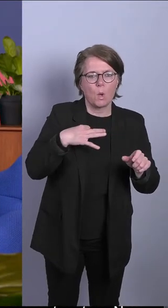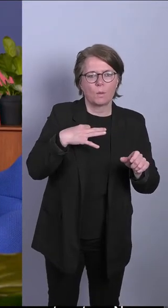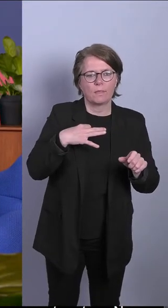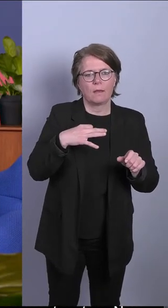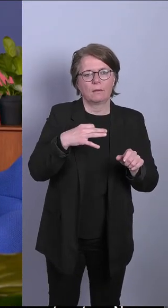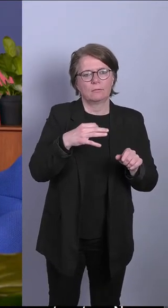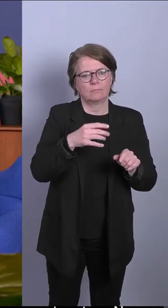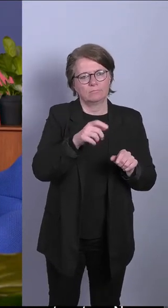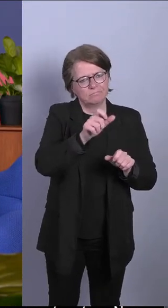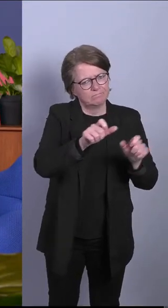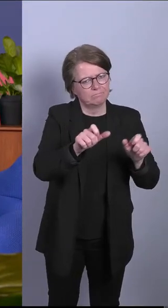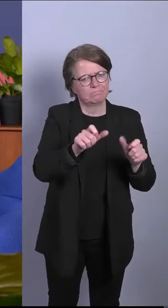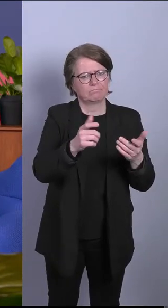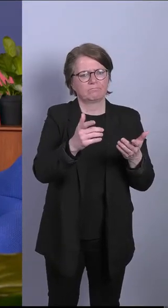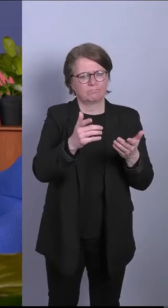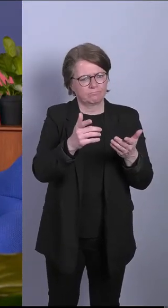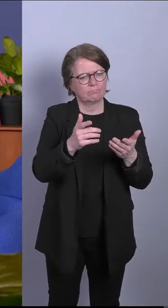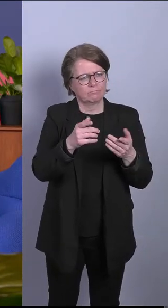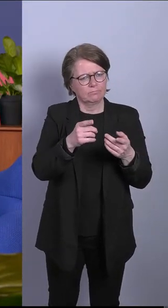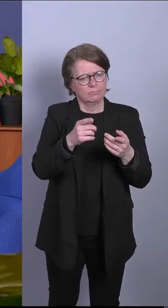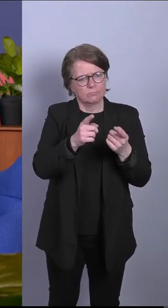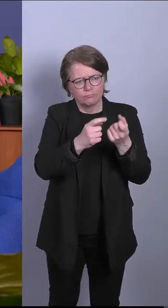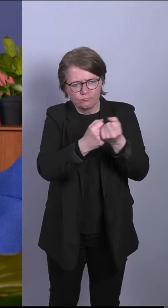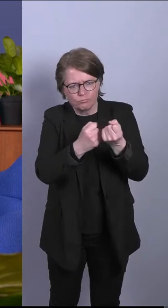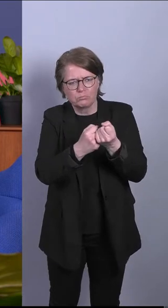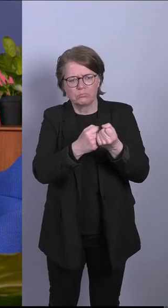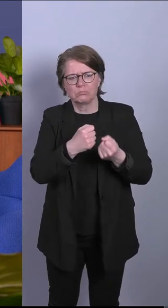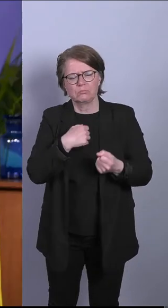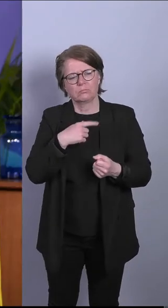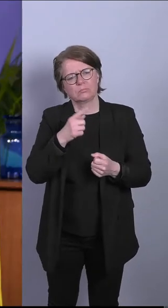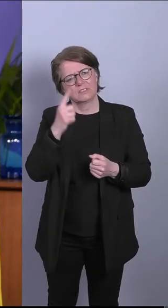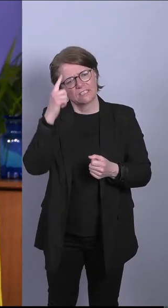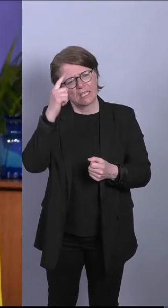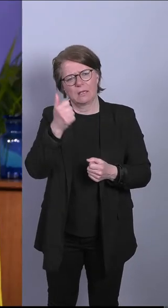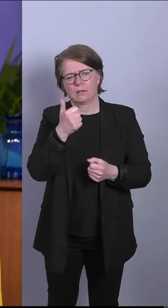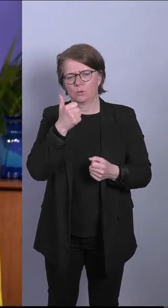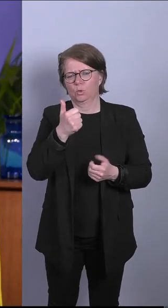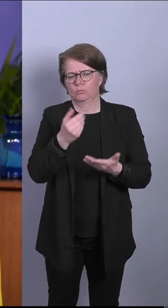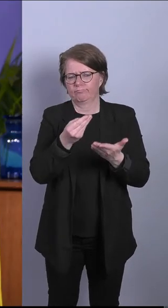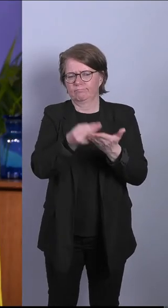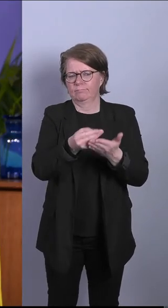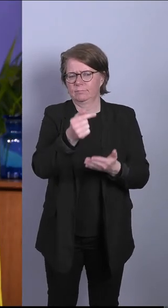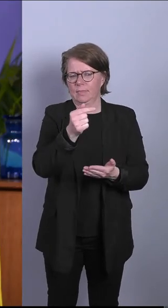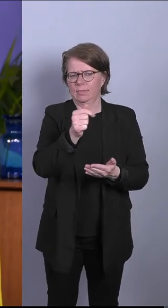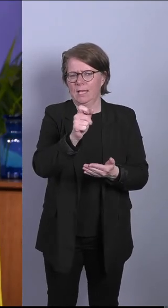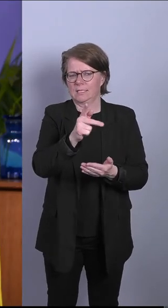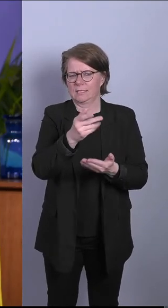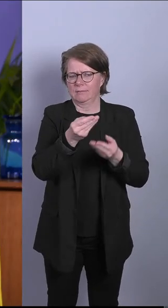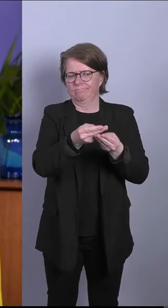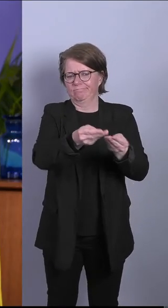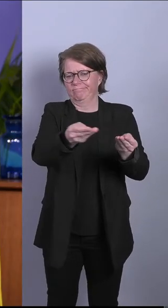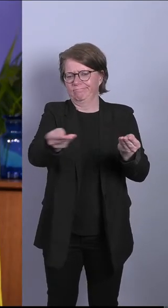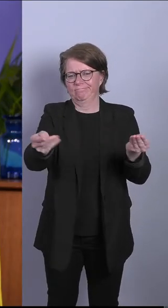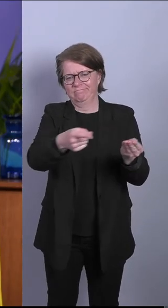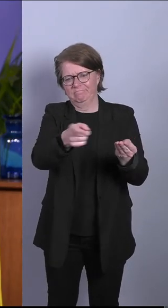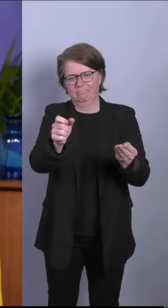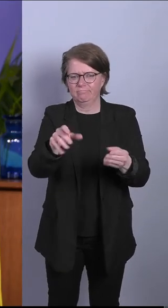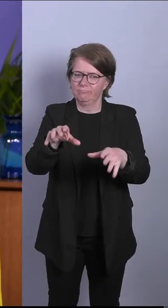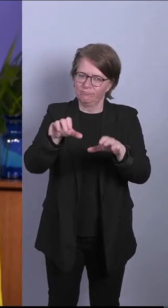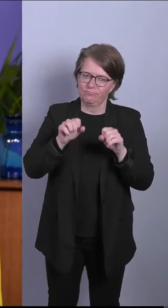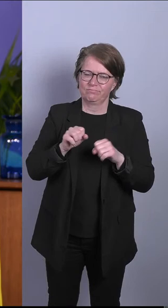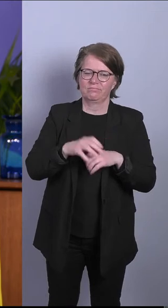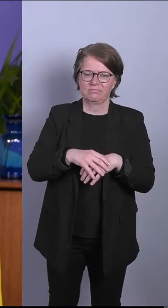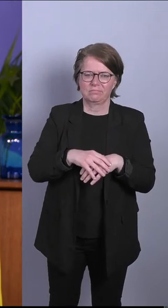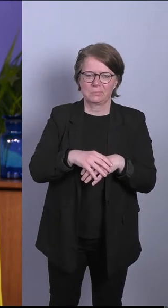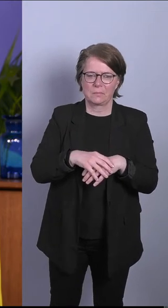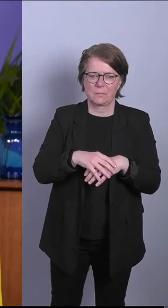what achievements are you most proud of so far? I think right now, if I look back at everything, I'm the most proud of each